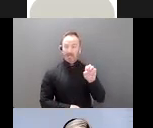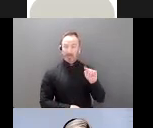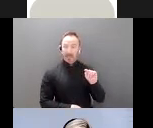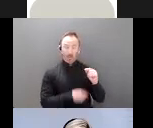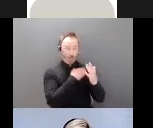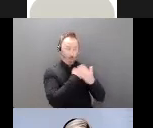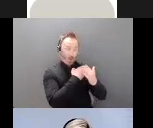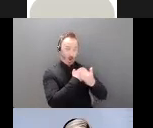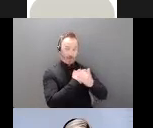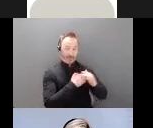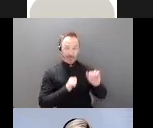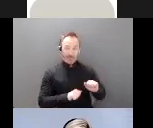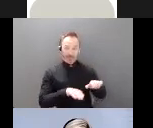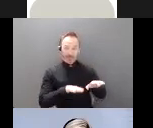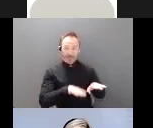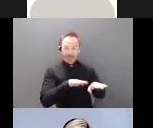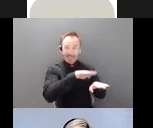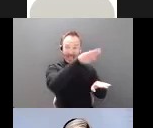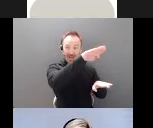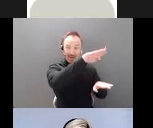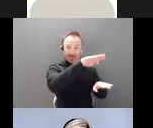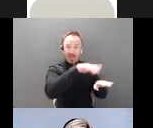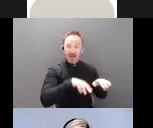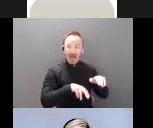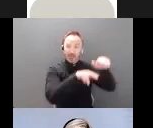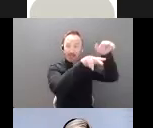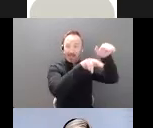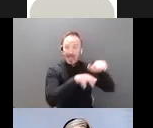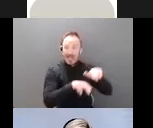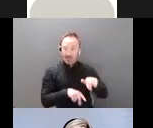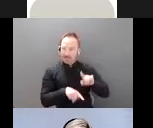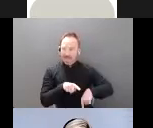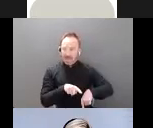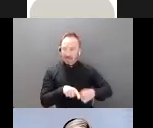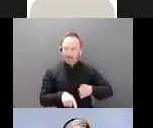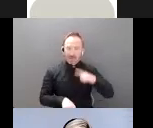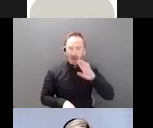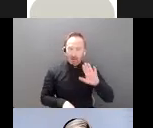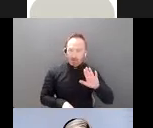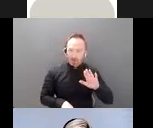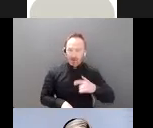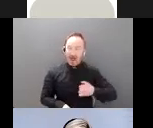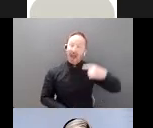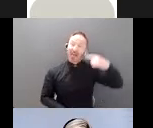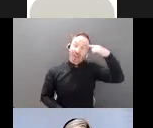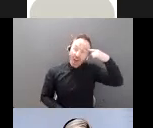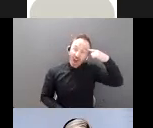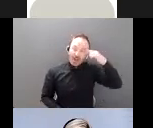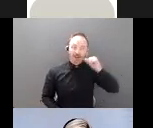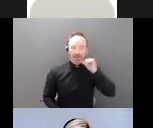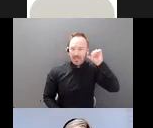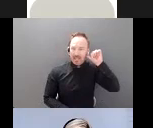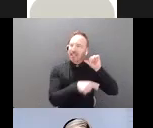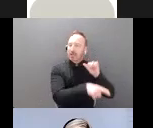I de-linked the mistake that I made, that he just didn't want to take her, to a deeper understanding